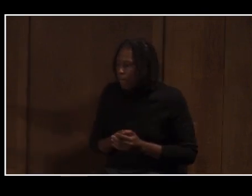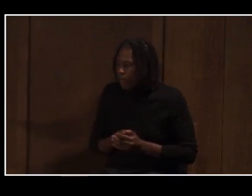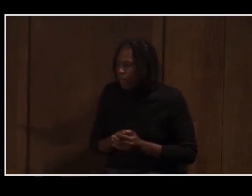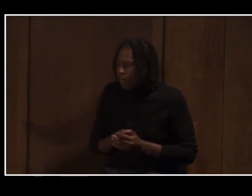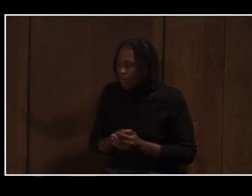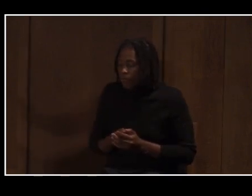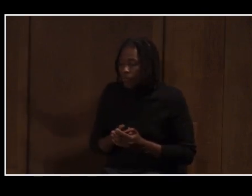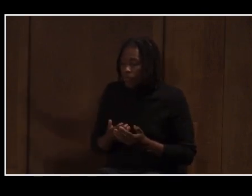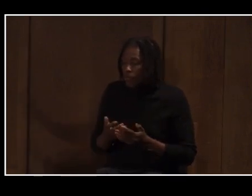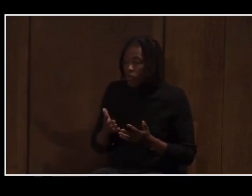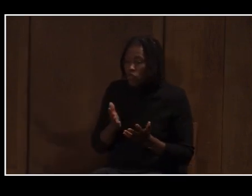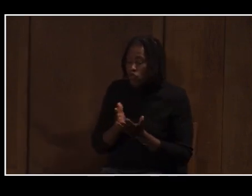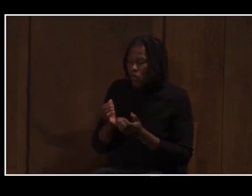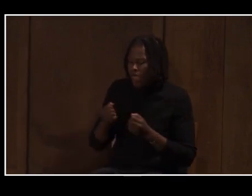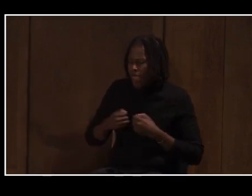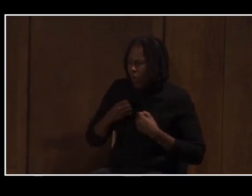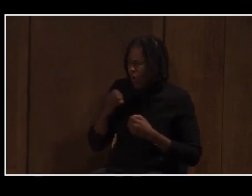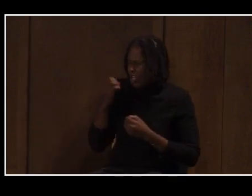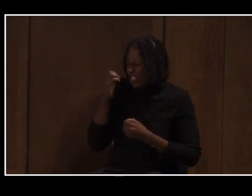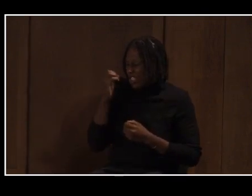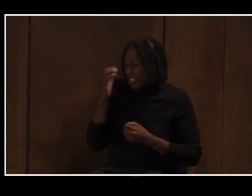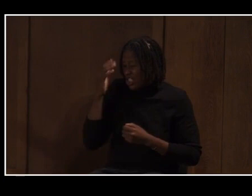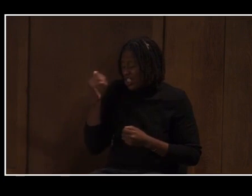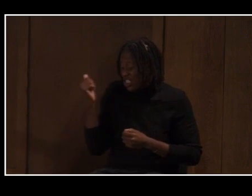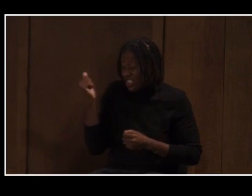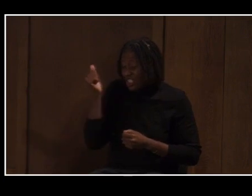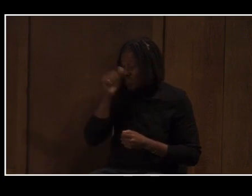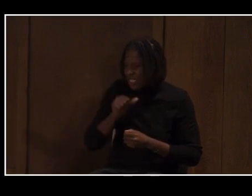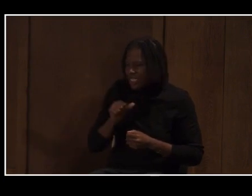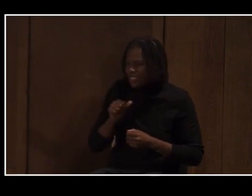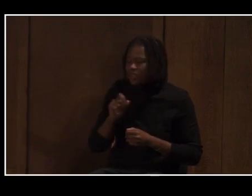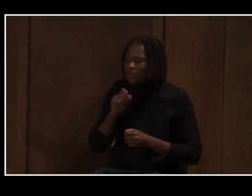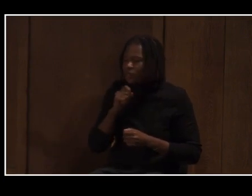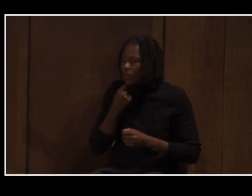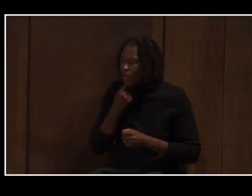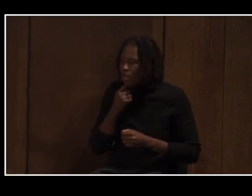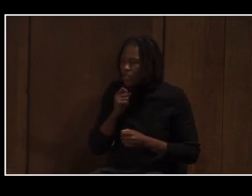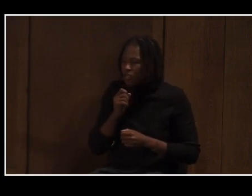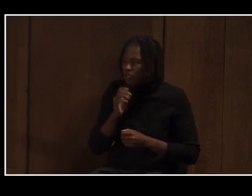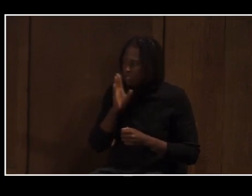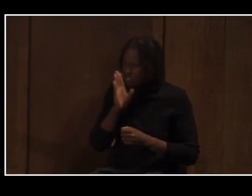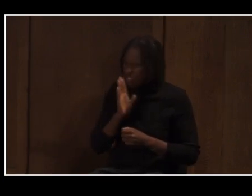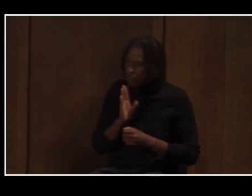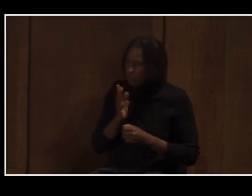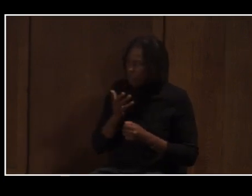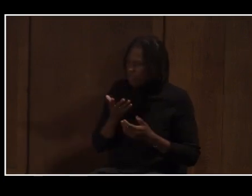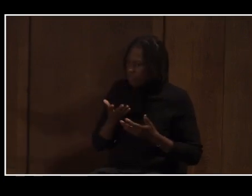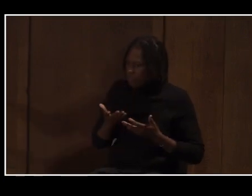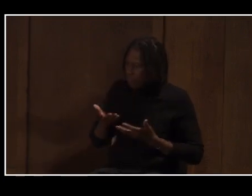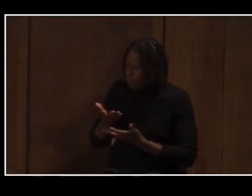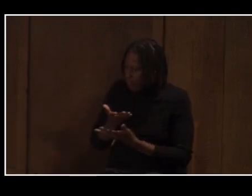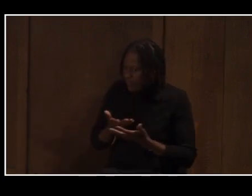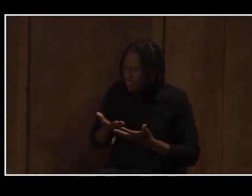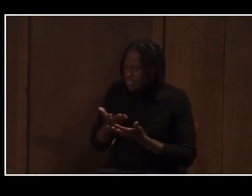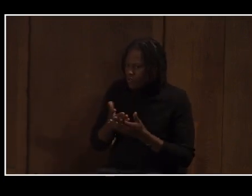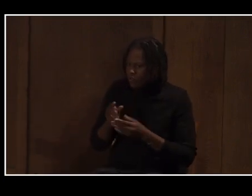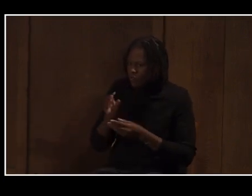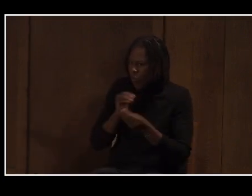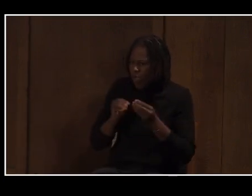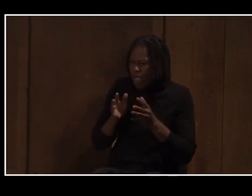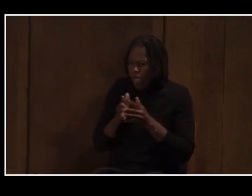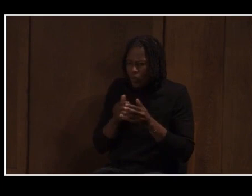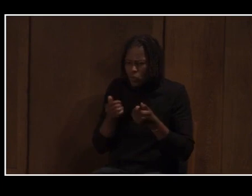through our geniuses that are on our panel today, that we will have a series of interventions and conversations which will lead to a kind of a group